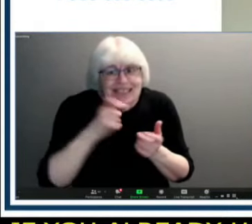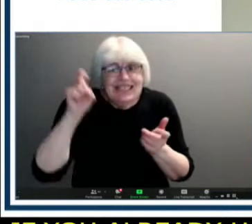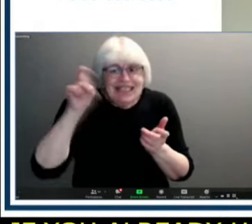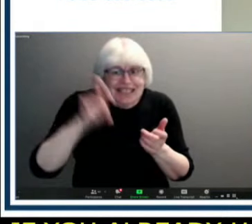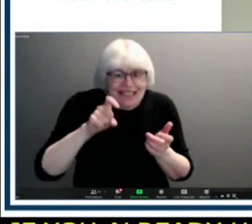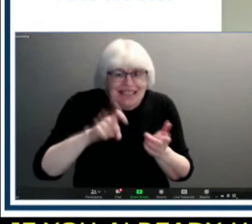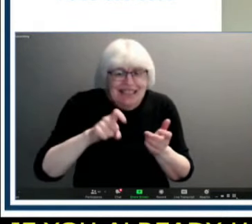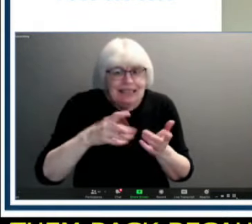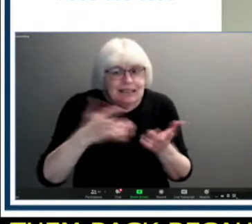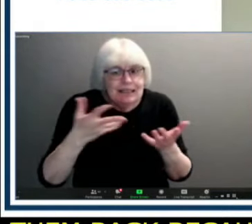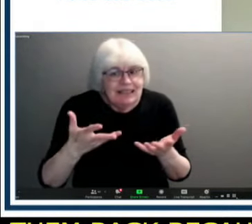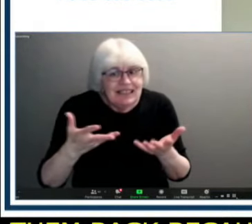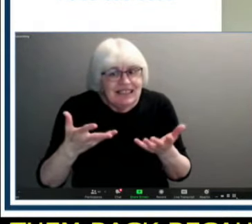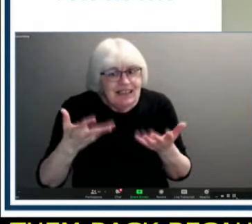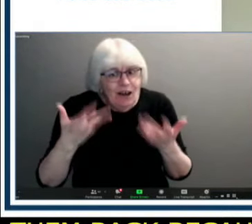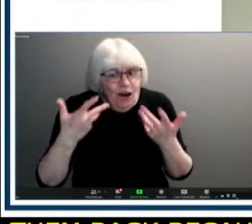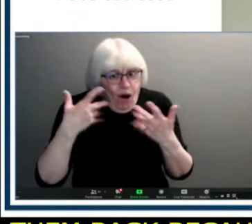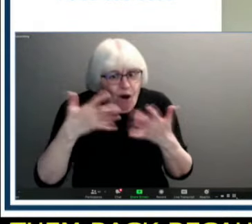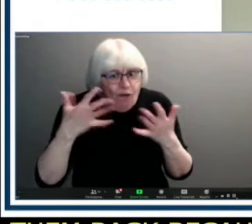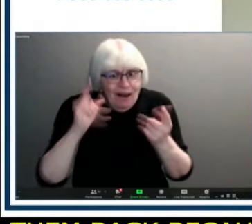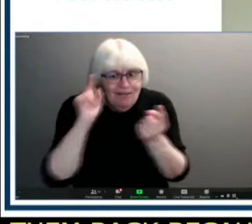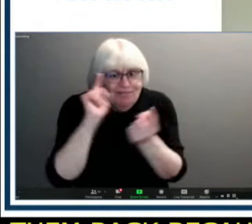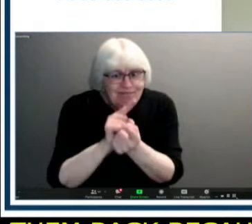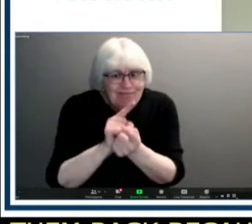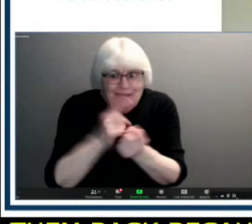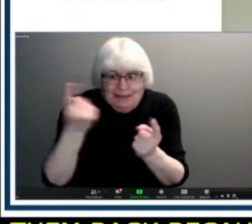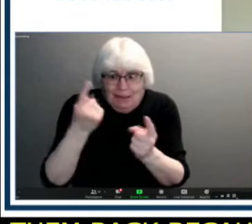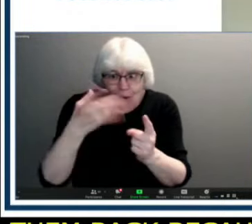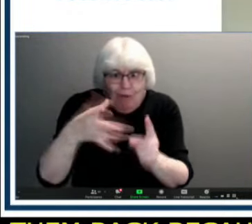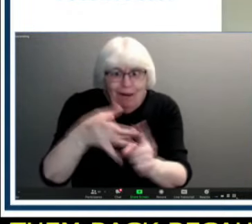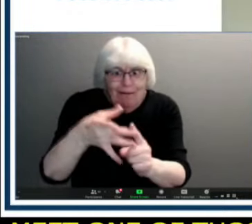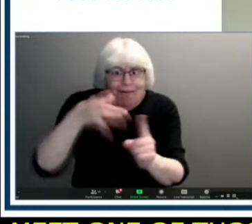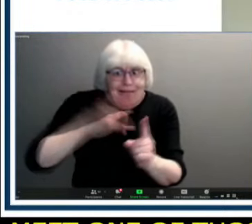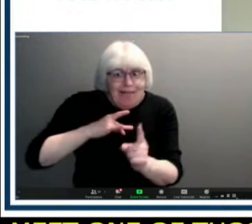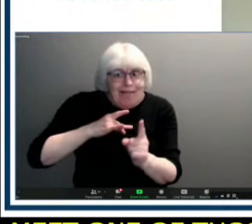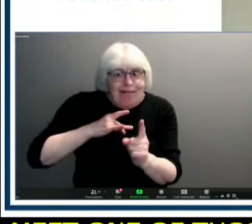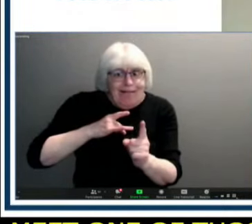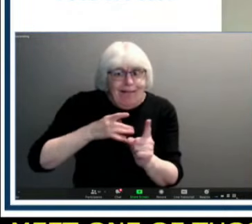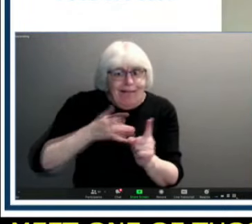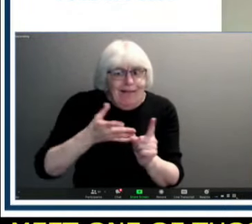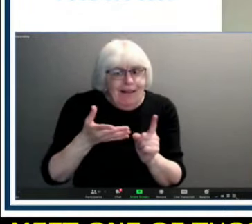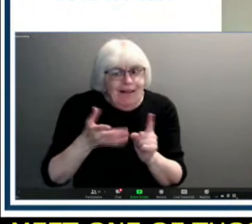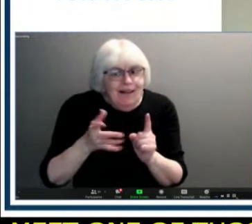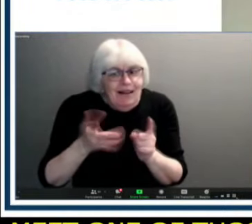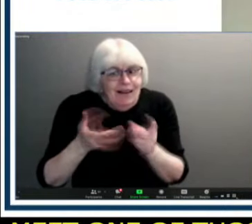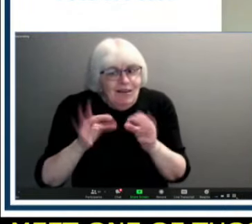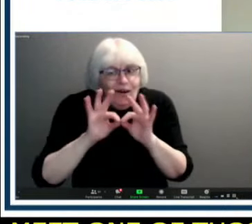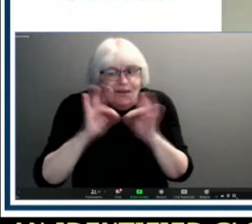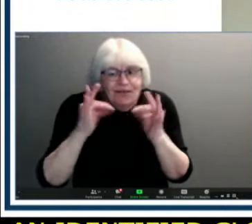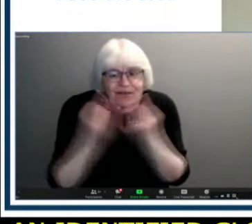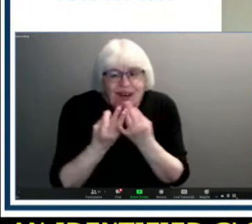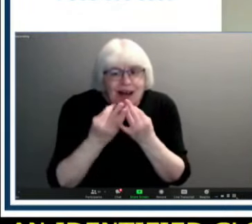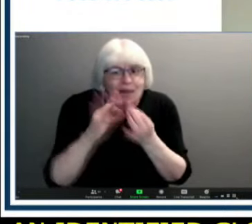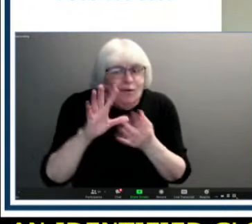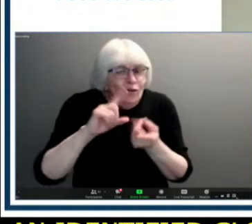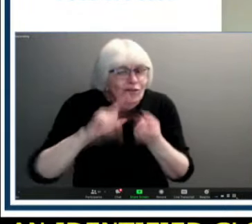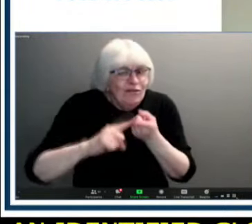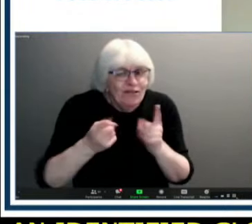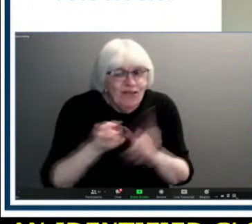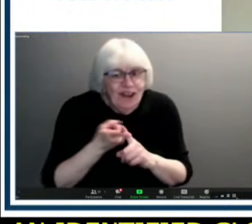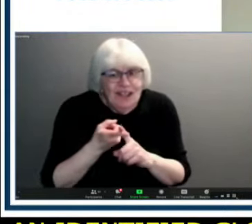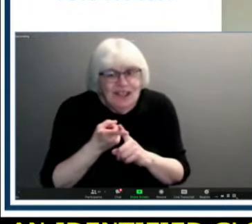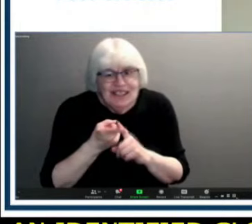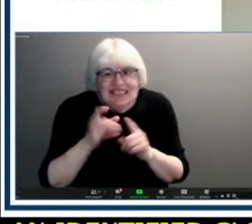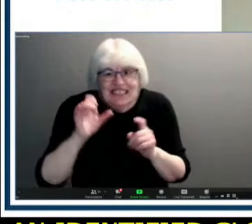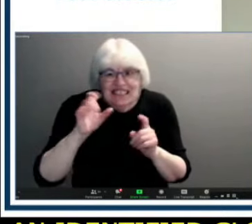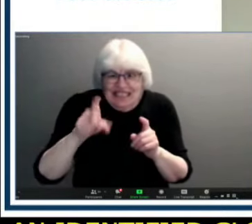then, if they have family and friends who are you're going to meet our new criteria for testing, and you have test kits,